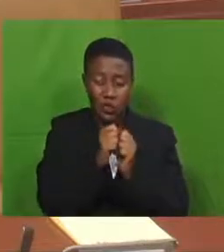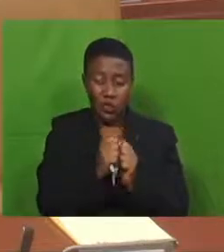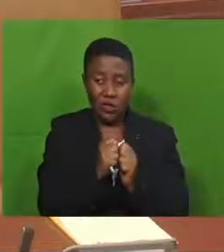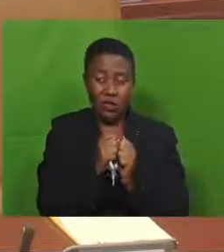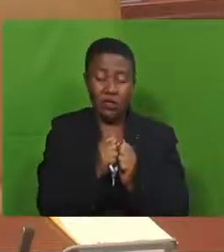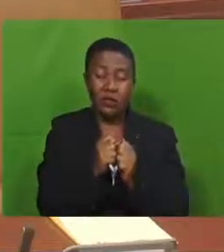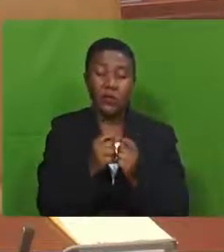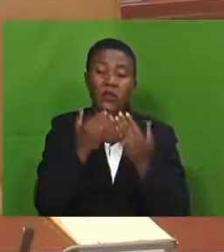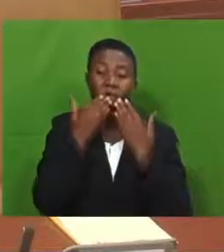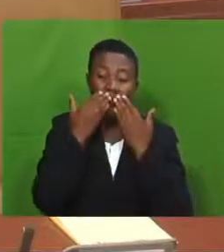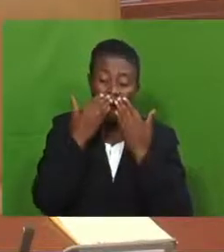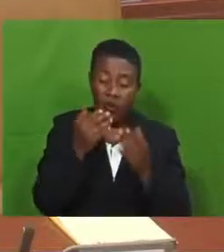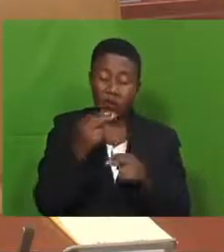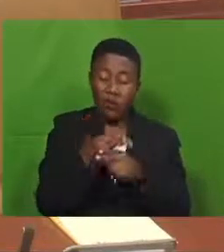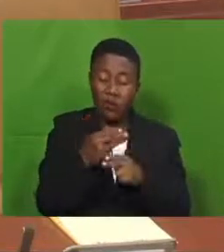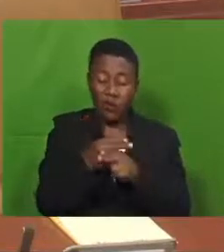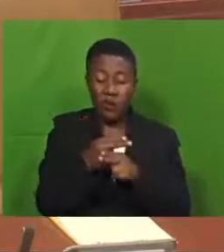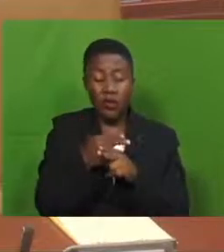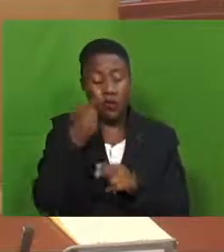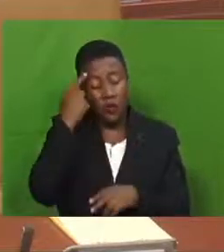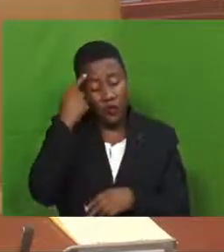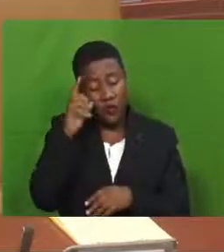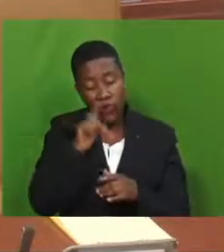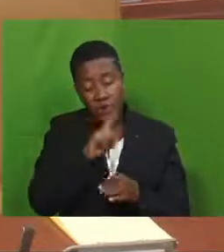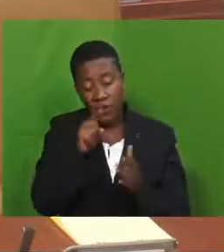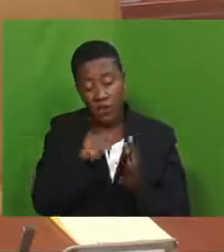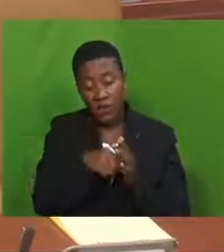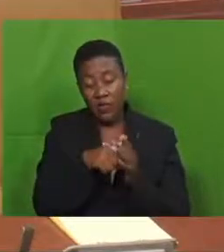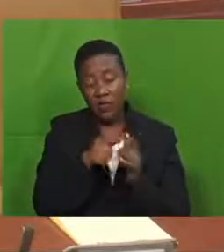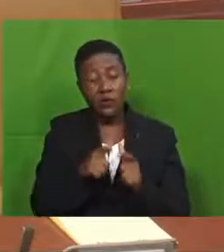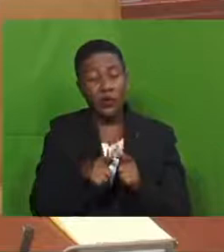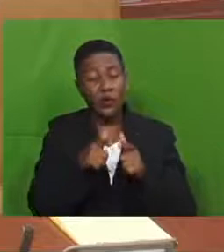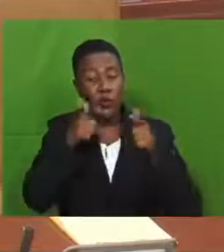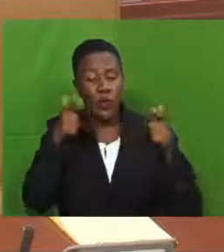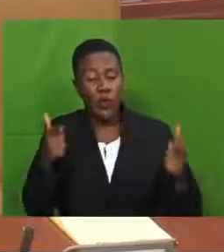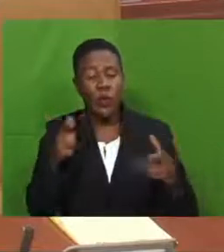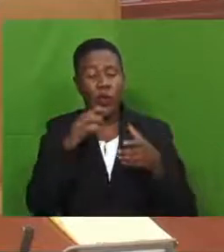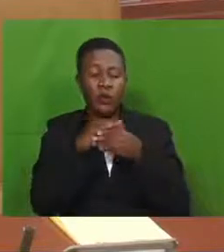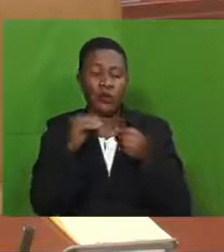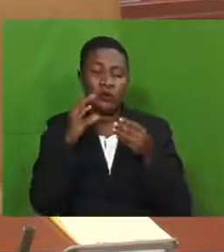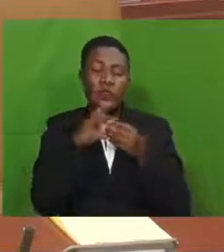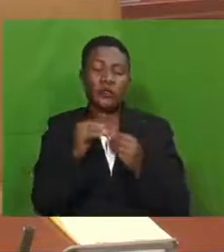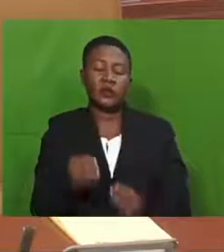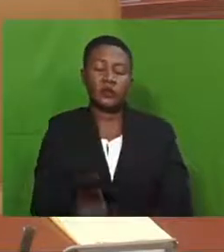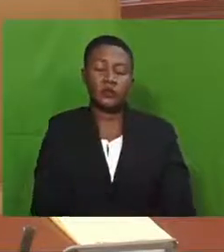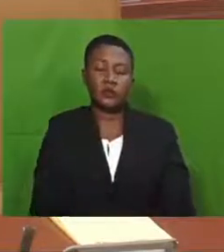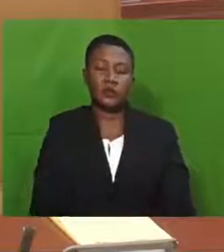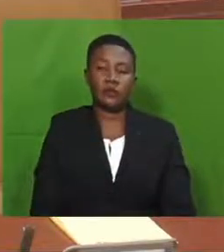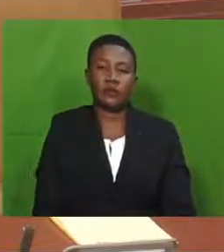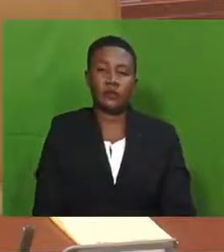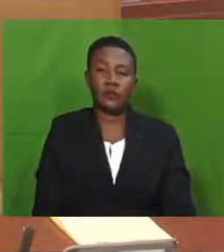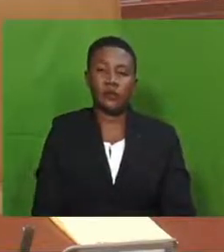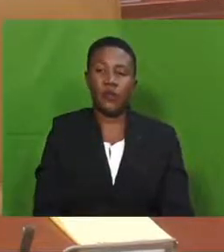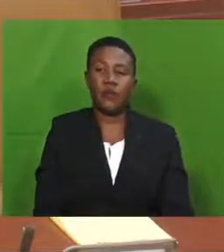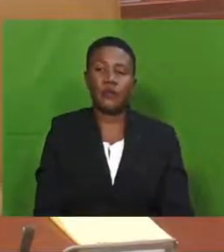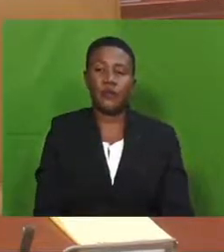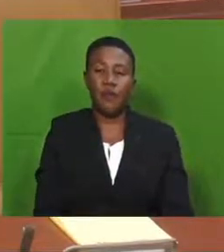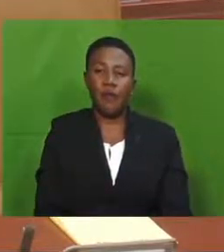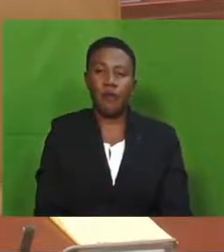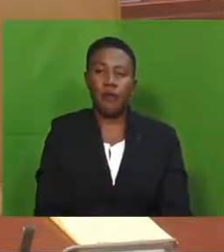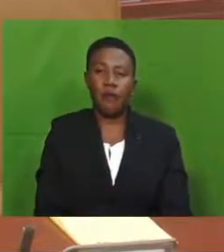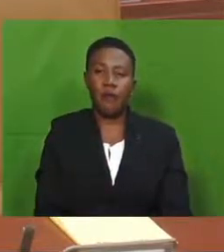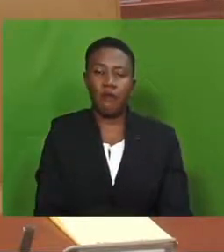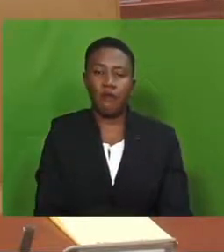Honorable Haruna, for such a great initiative and such a great statement. I appreciate it. Thank you, Mr. Speaker.